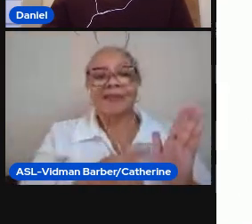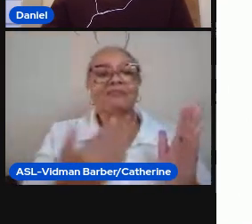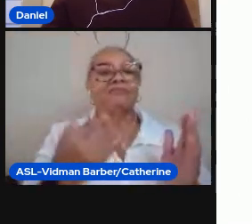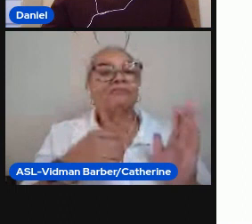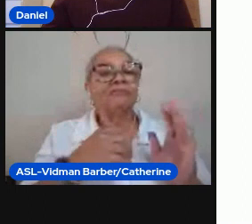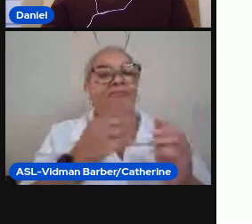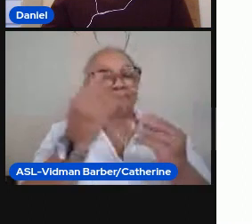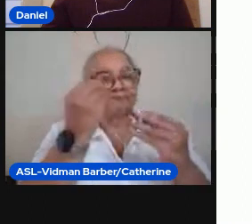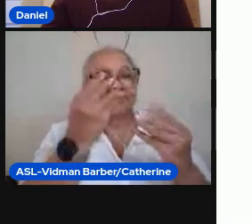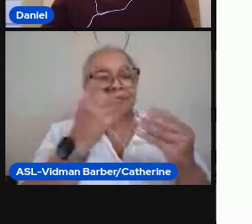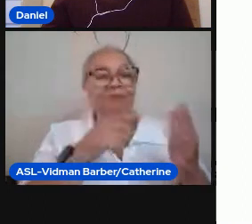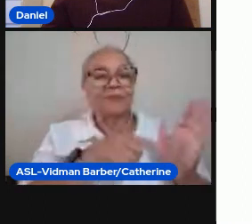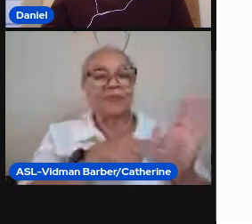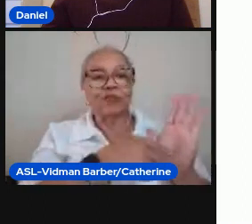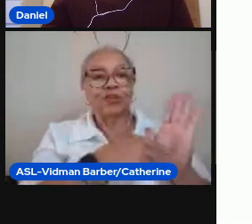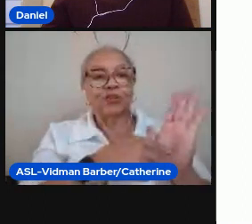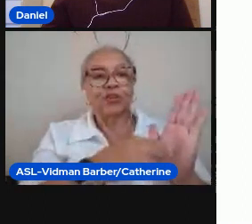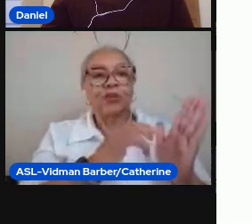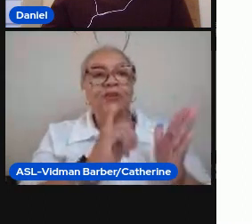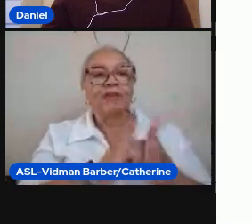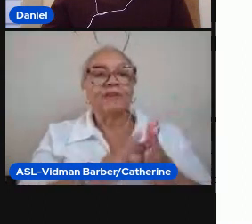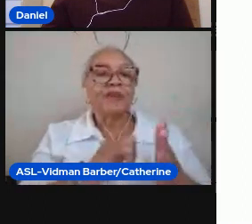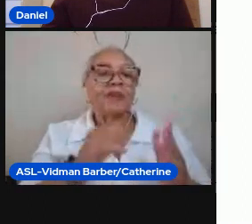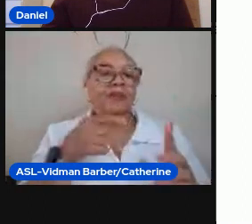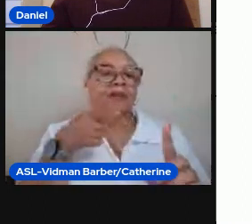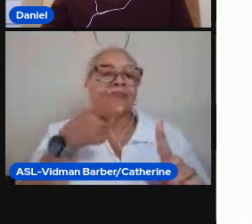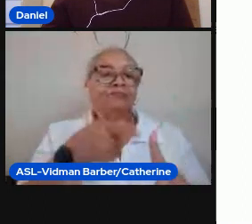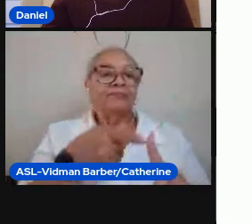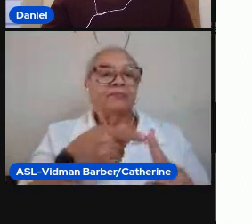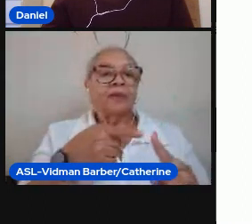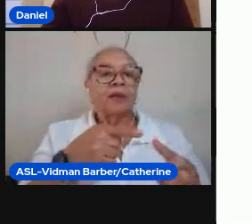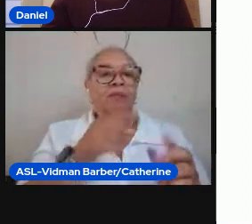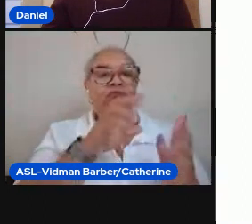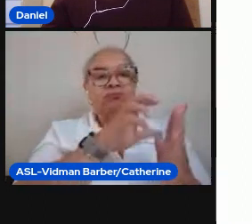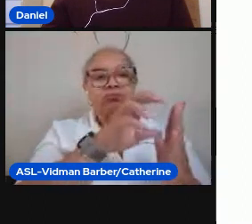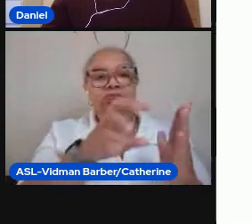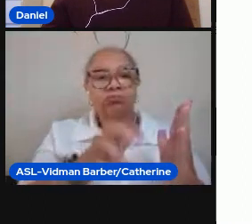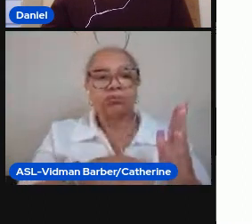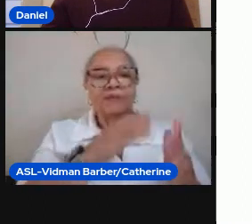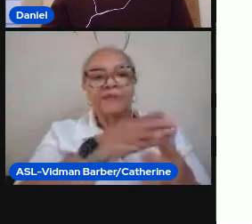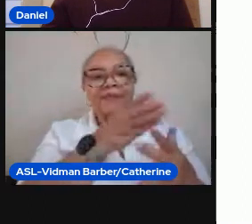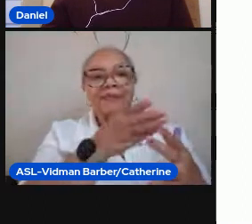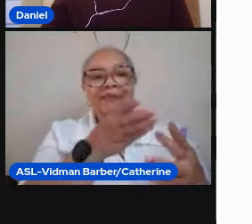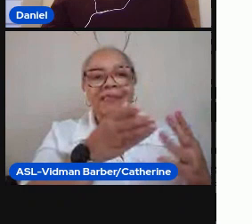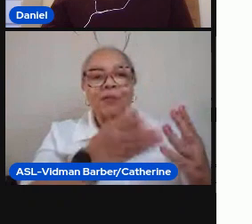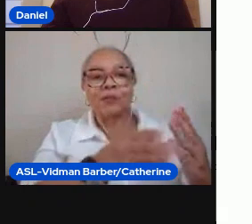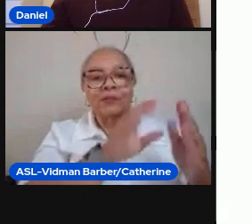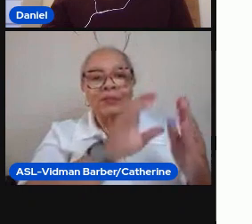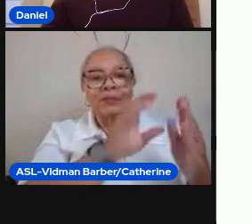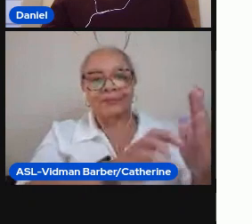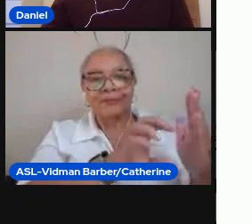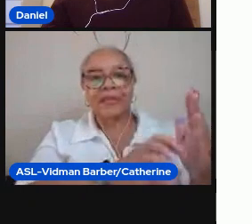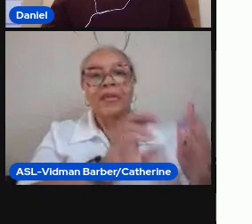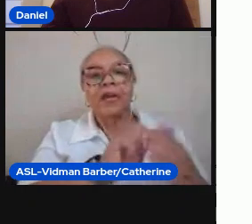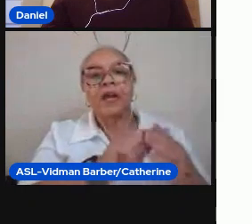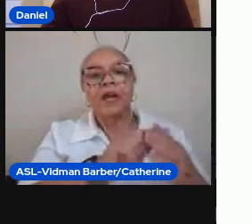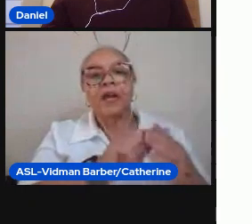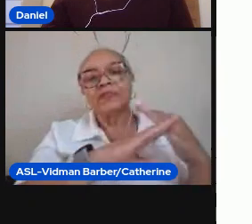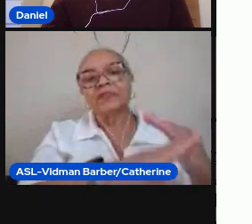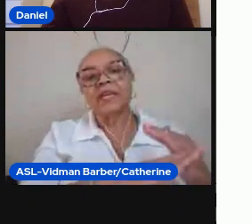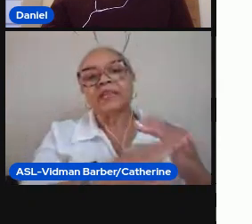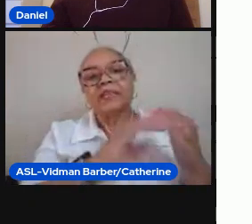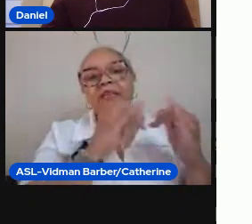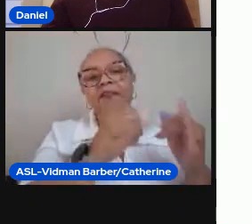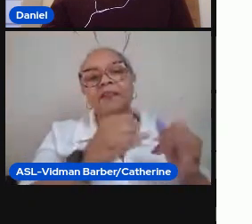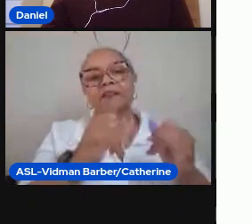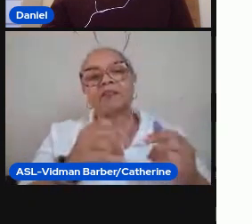data, the counts of this particular cluster of sequences in the protected individuals compared with those who developed